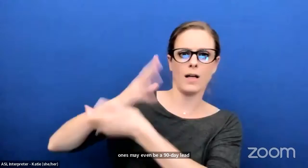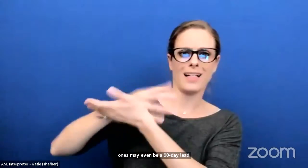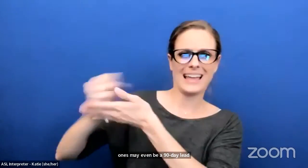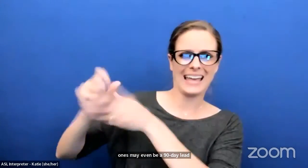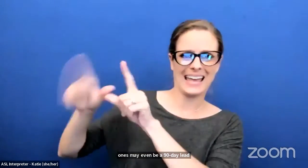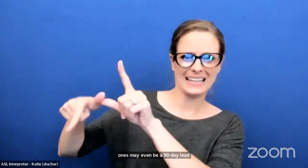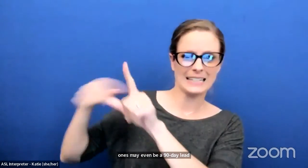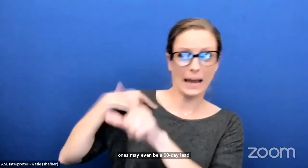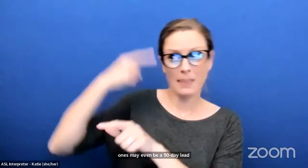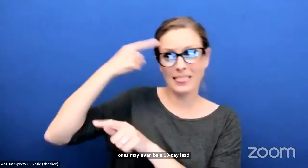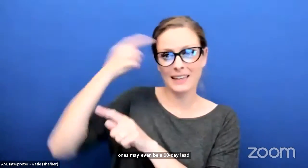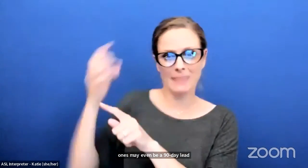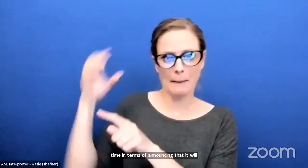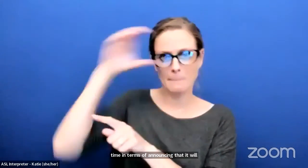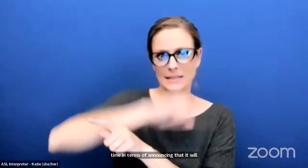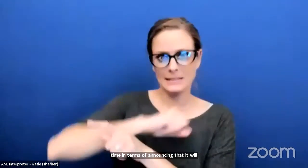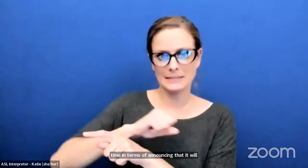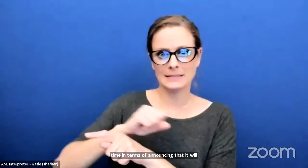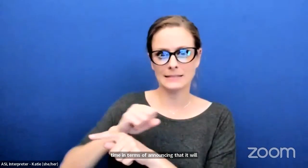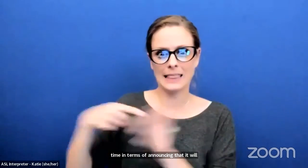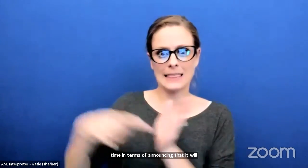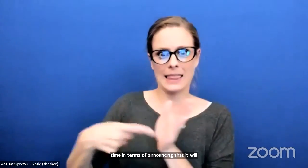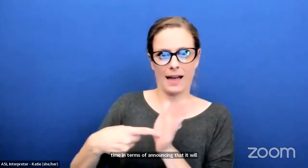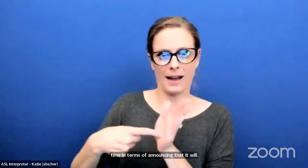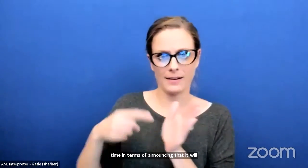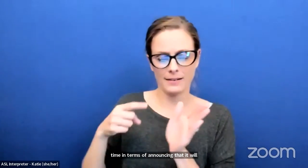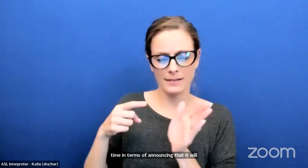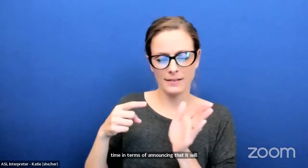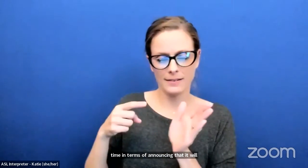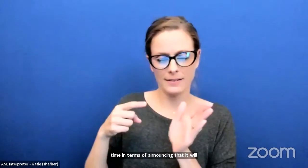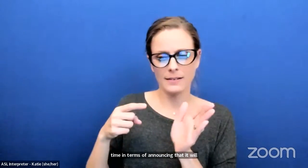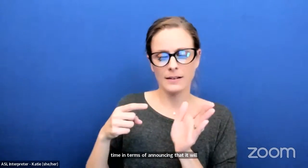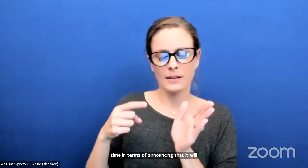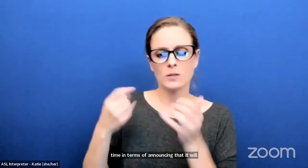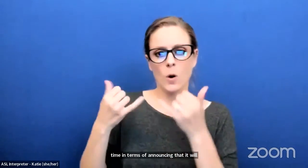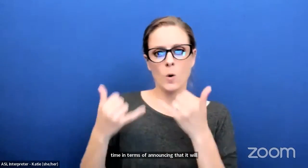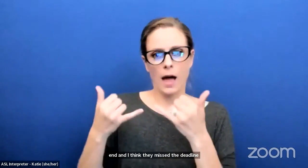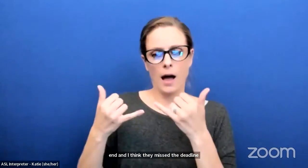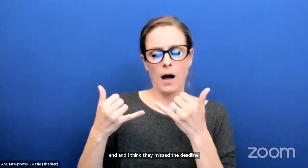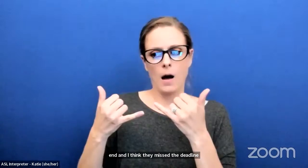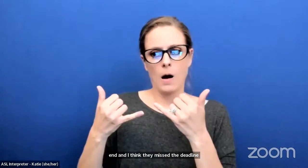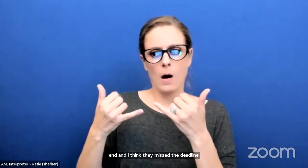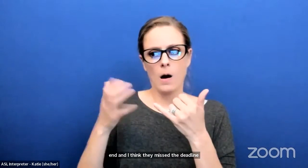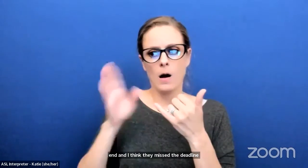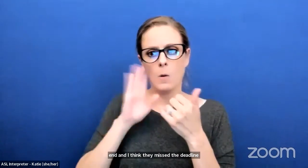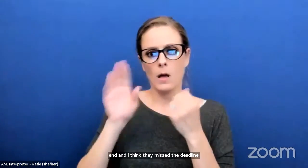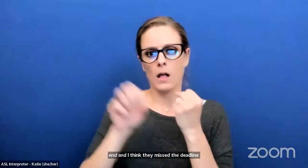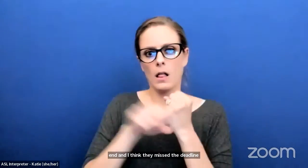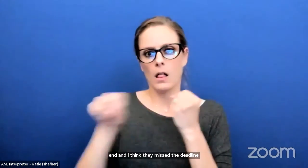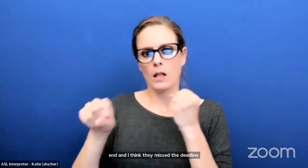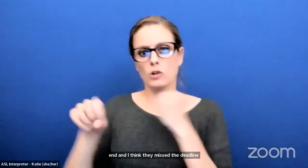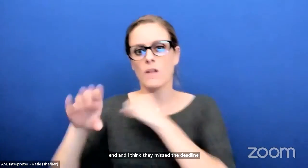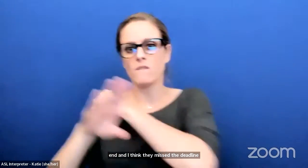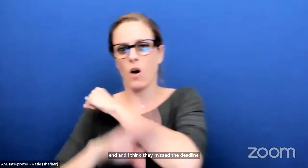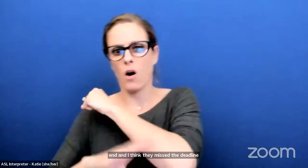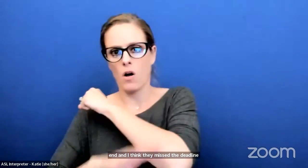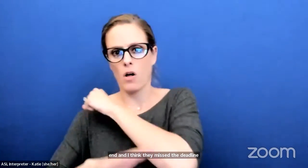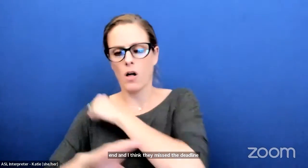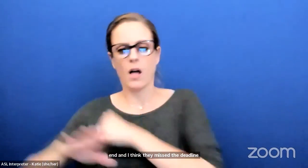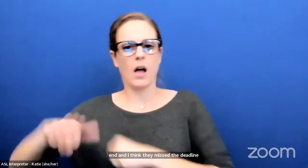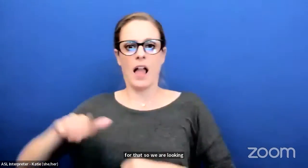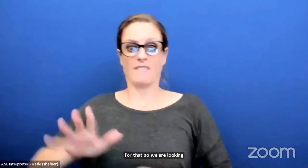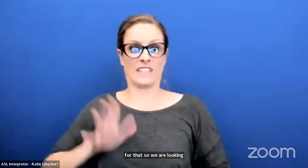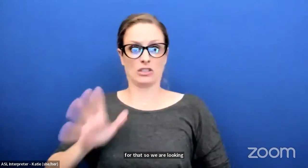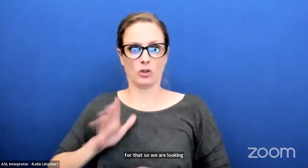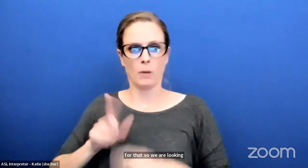leave for that. So we're looking at into the fall, and it may not be official, but I think they have to go